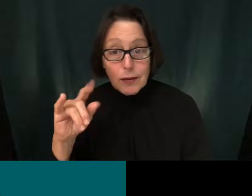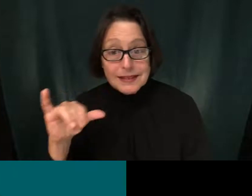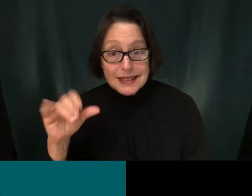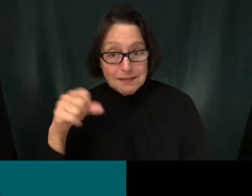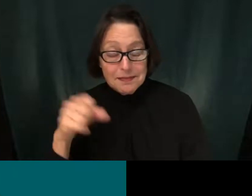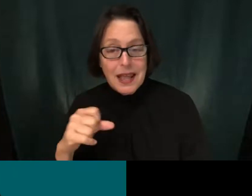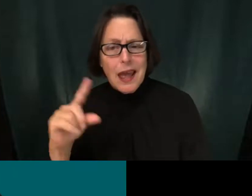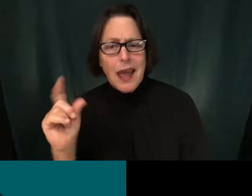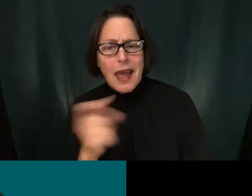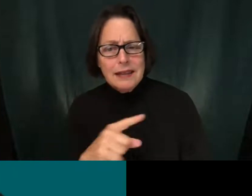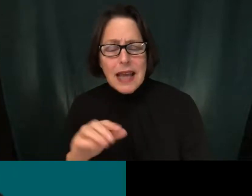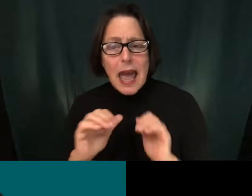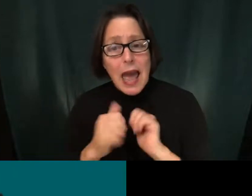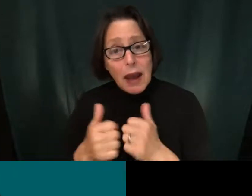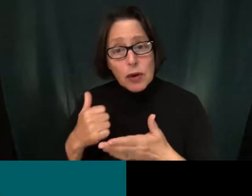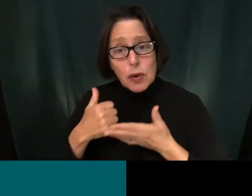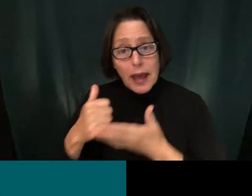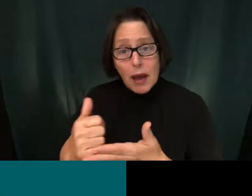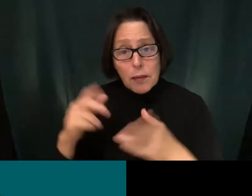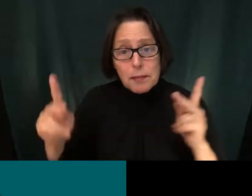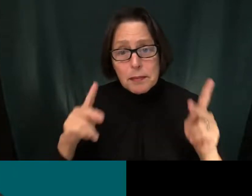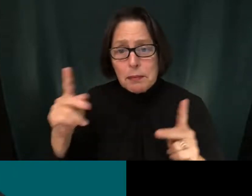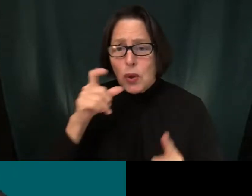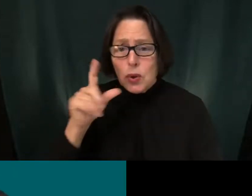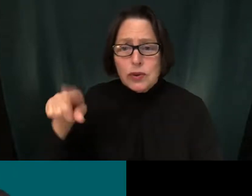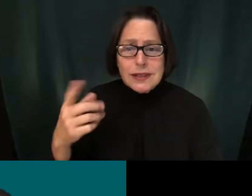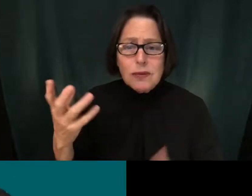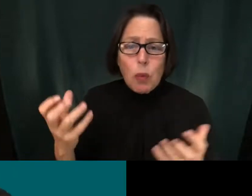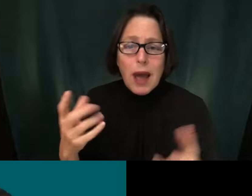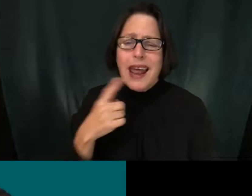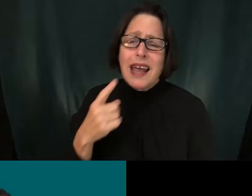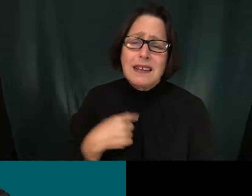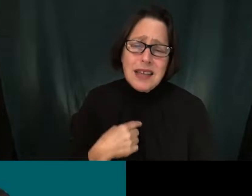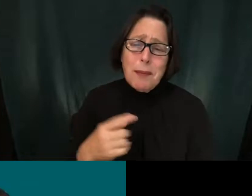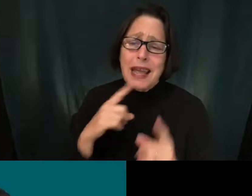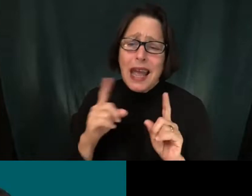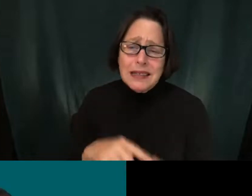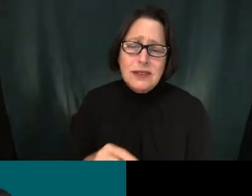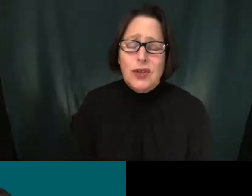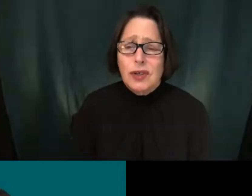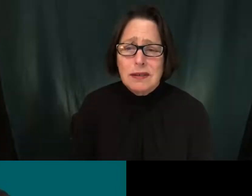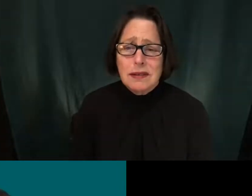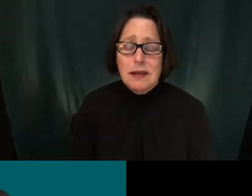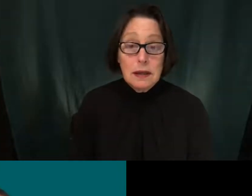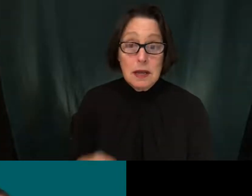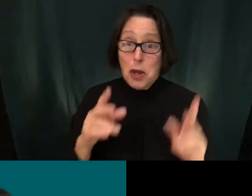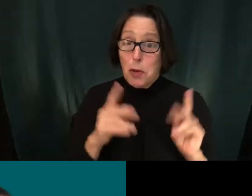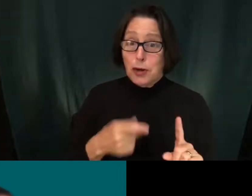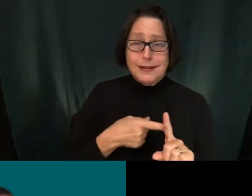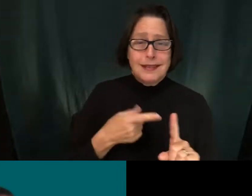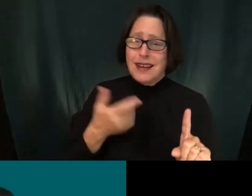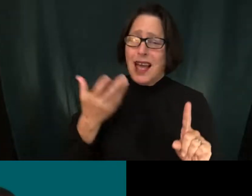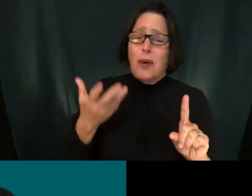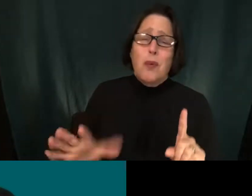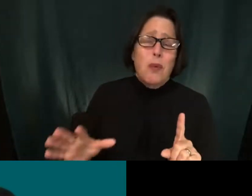How would you help individuals who just want you to give them the answer to problems and they don't want to actually proactively